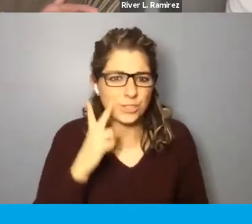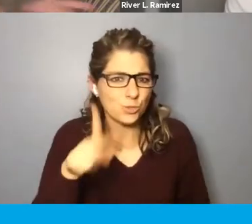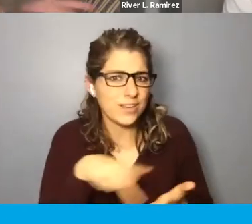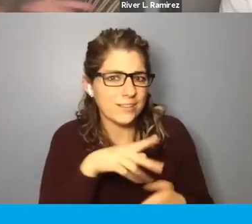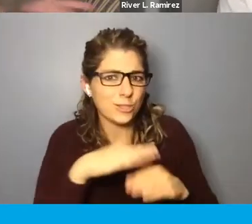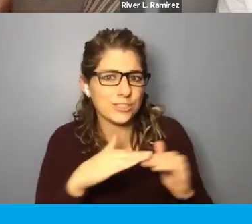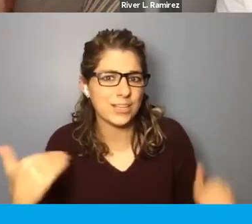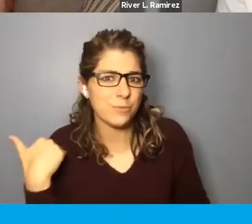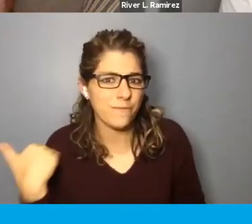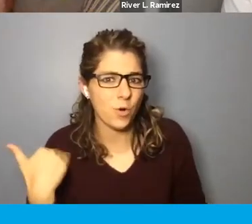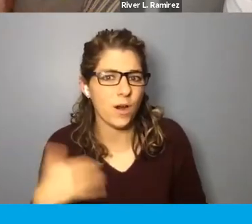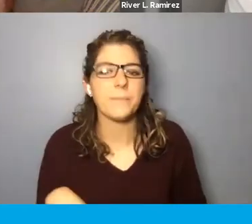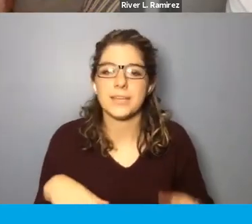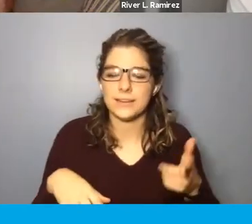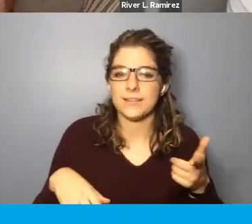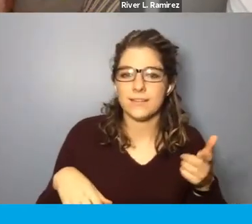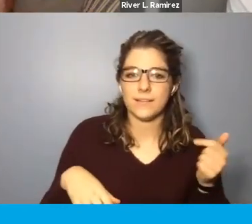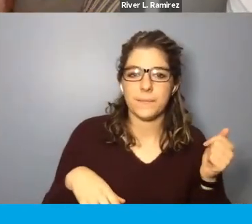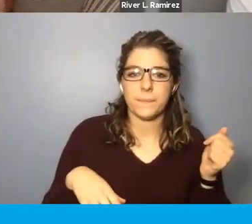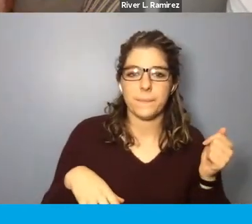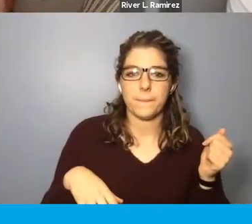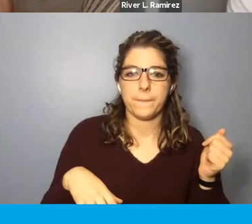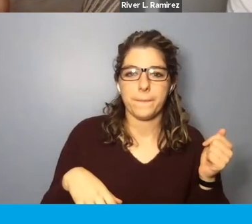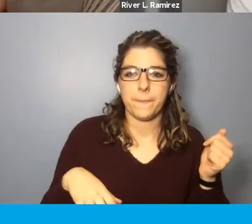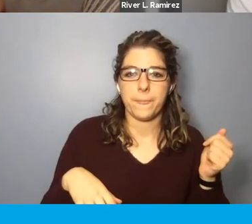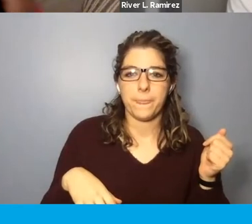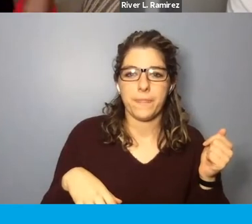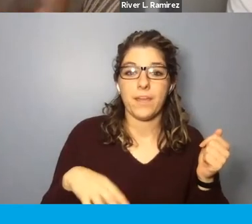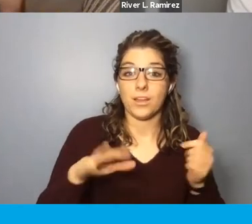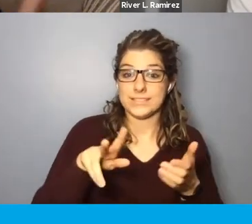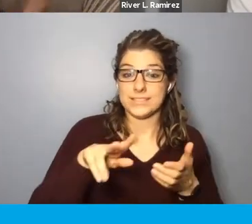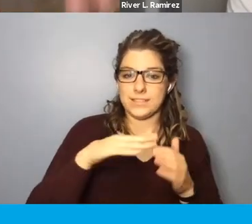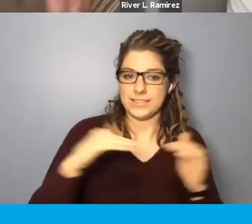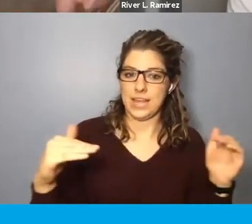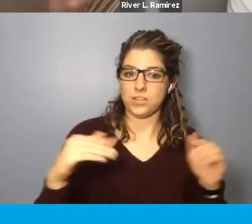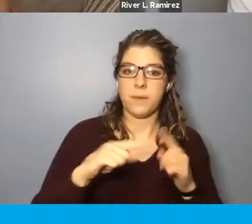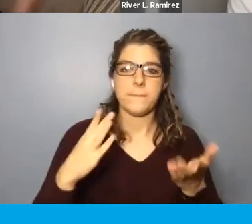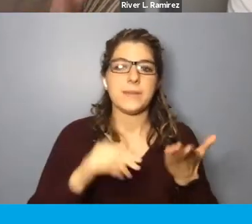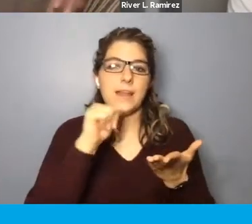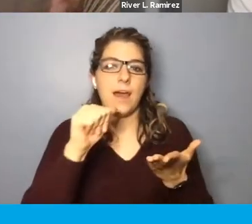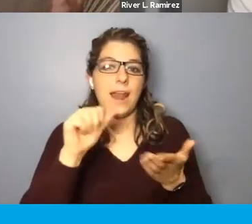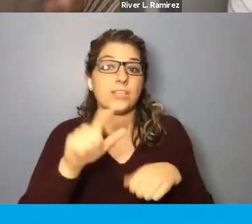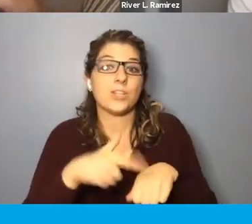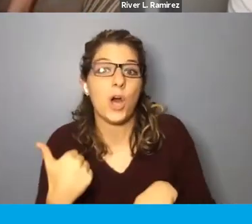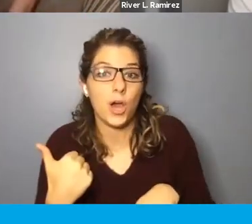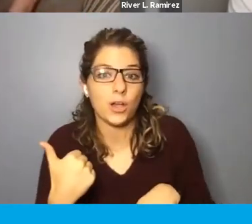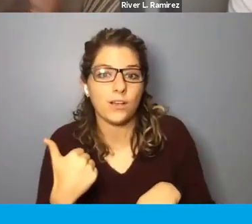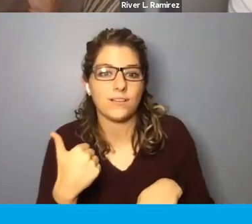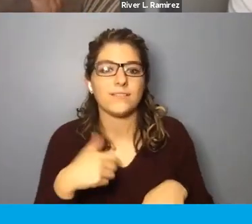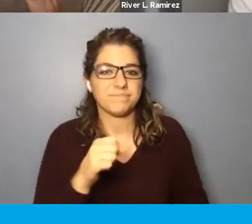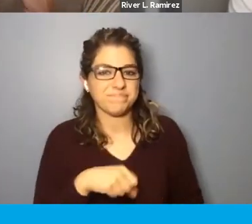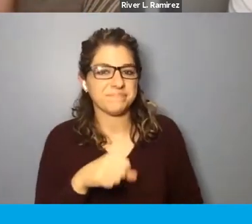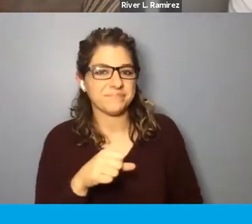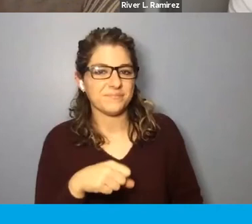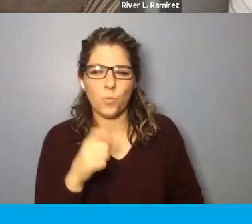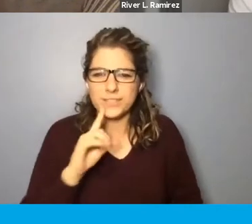stage before. I mean, I've seen you actually not sometimes on stage, but maybe not as long, maybe for not as yeah. long. So what